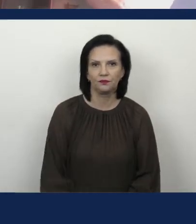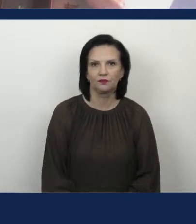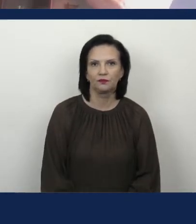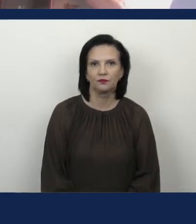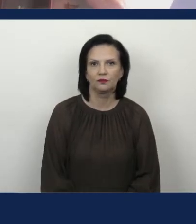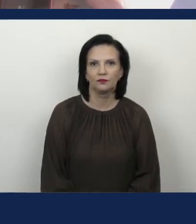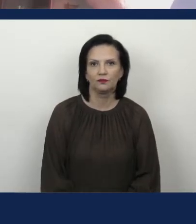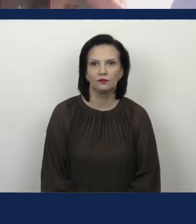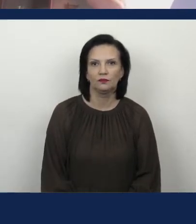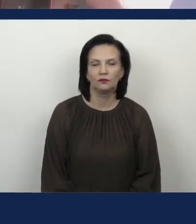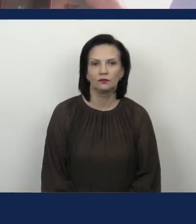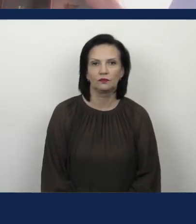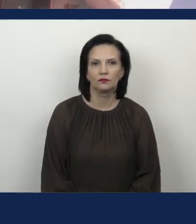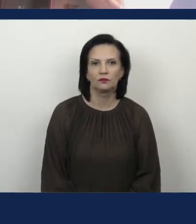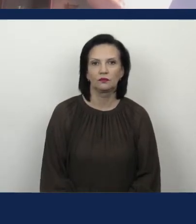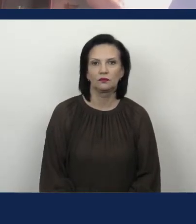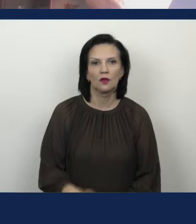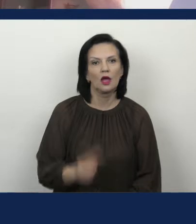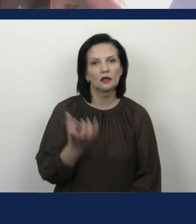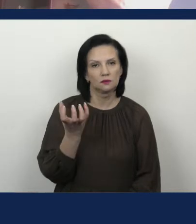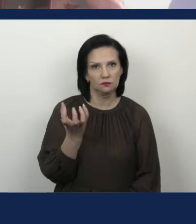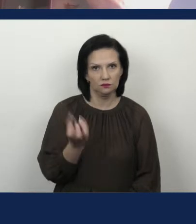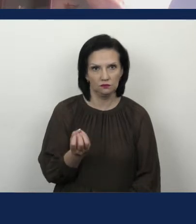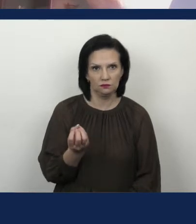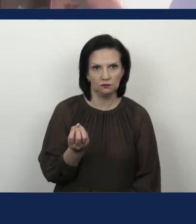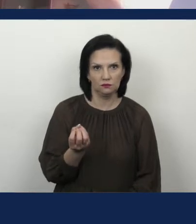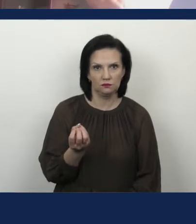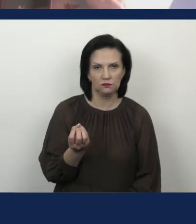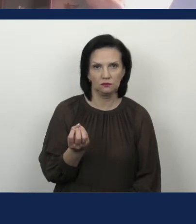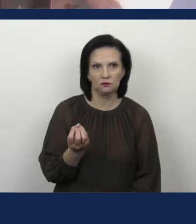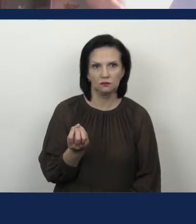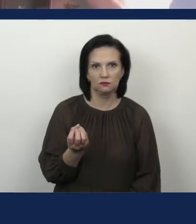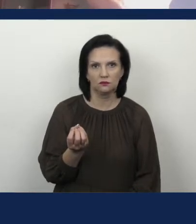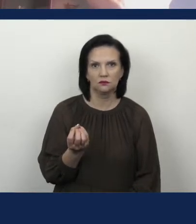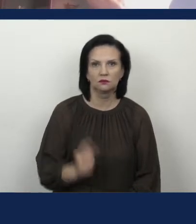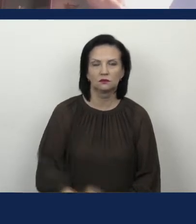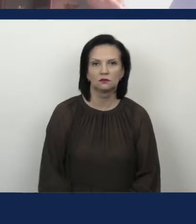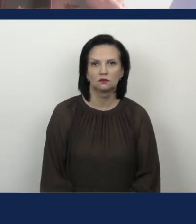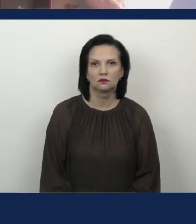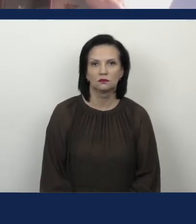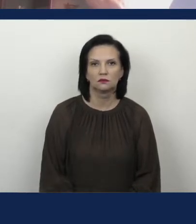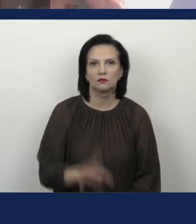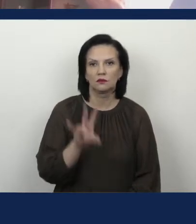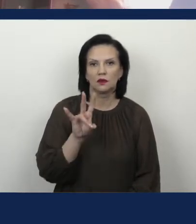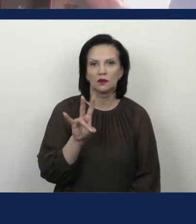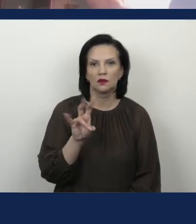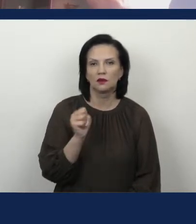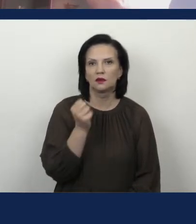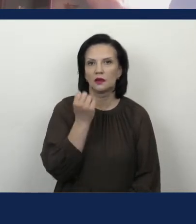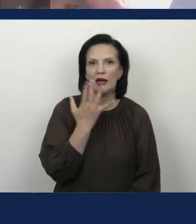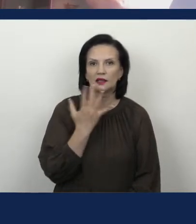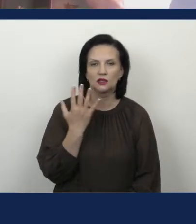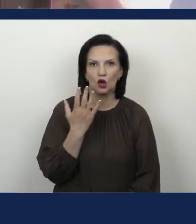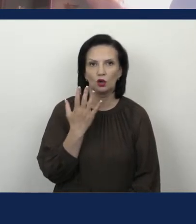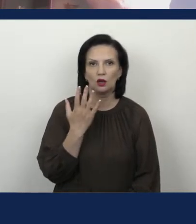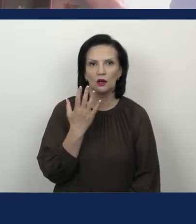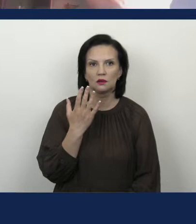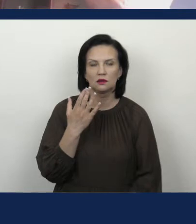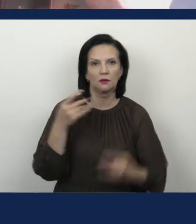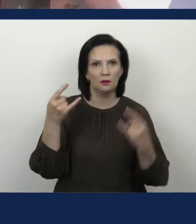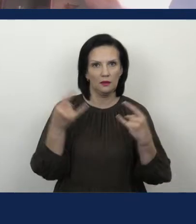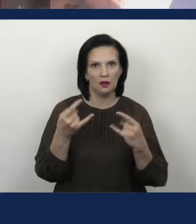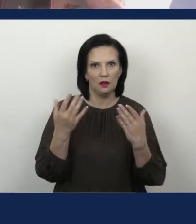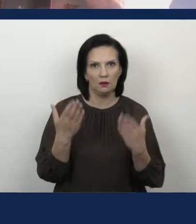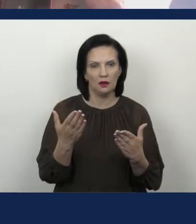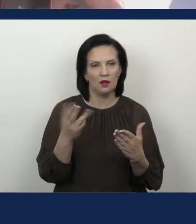it is forbidden for national persons to make a donation exceeding 10%